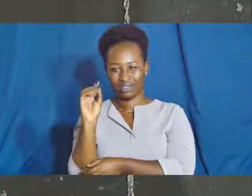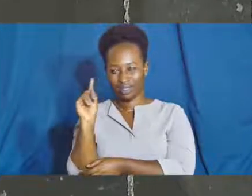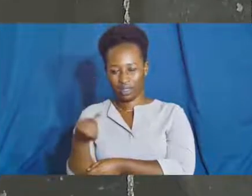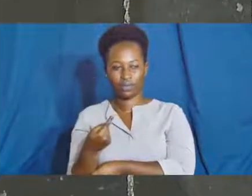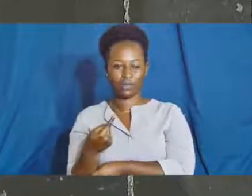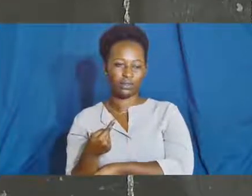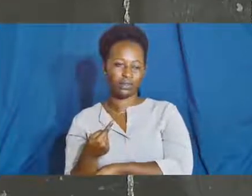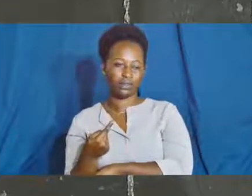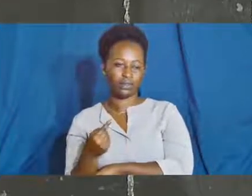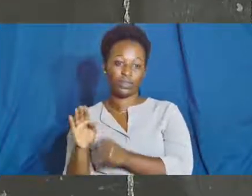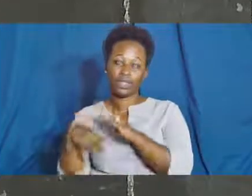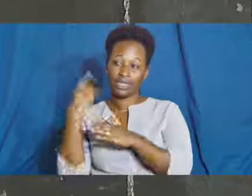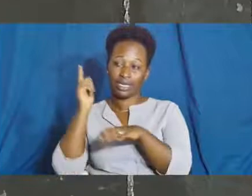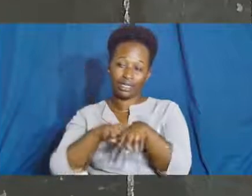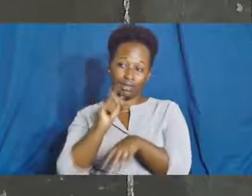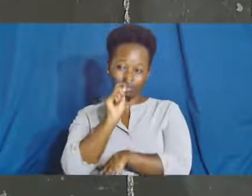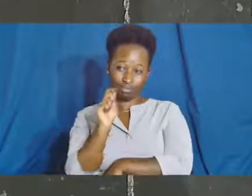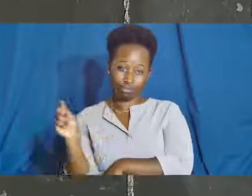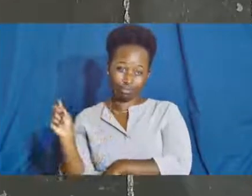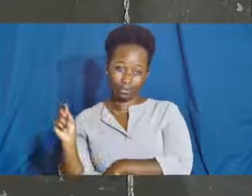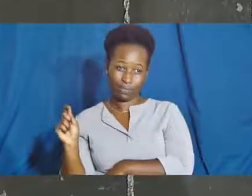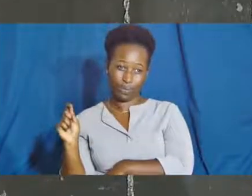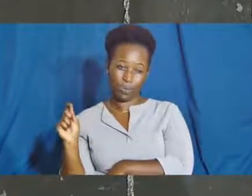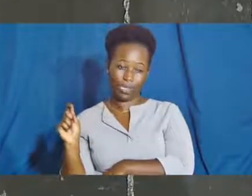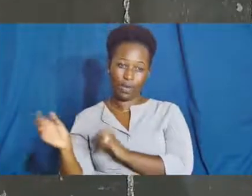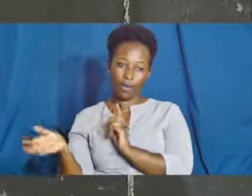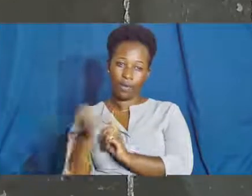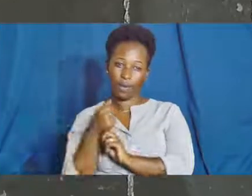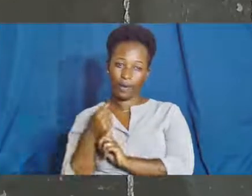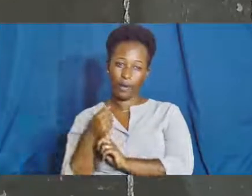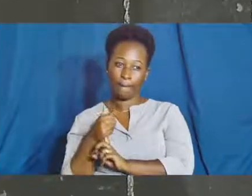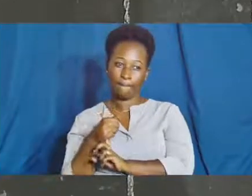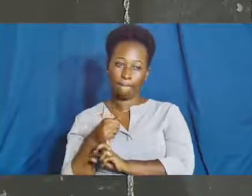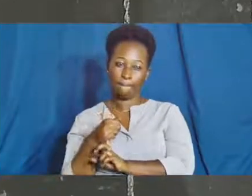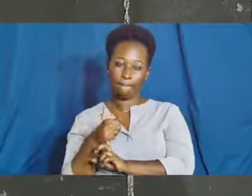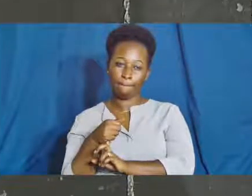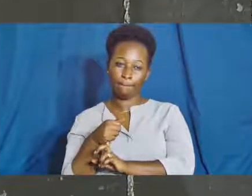120,000. So when you subtract, if you get